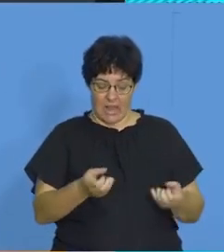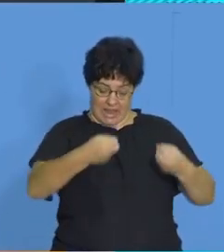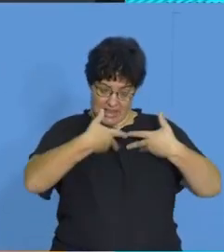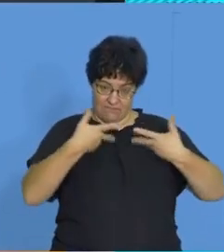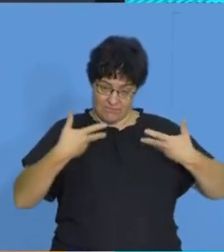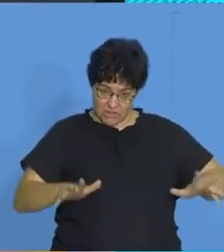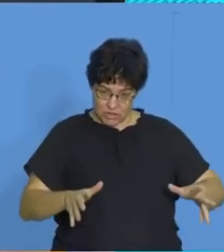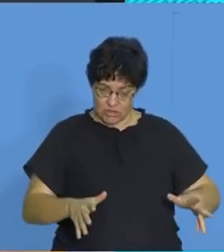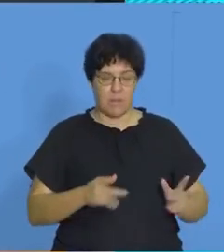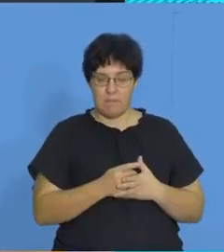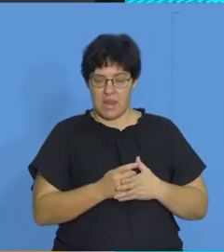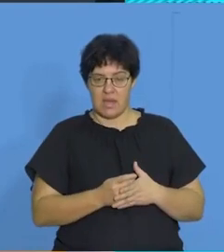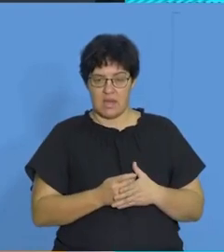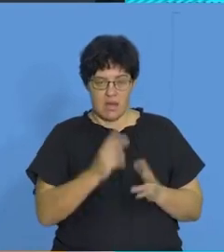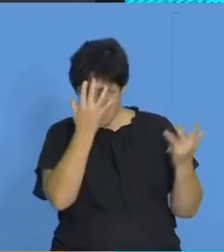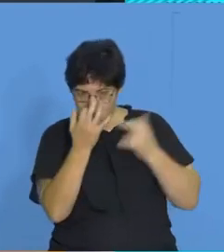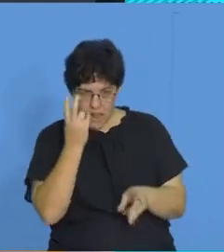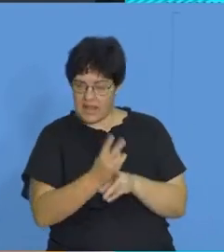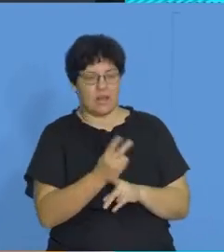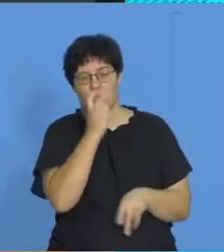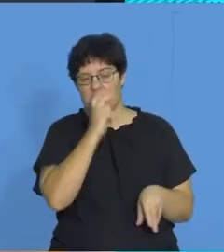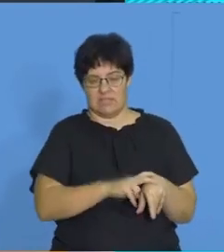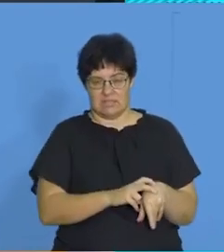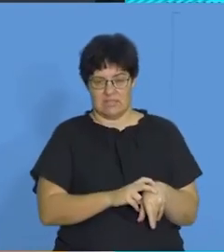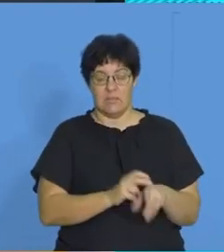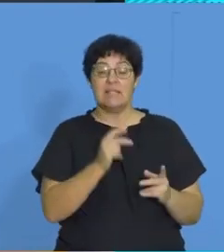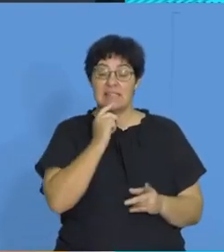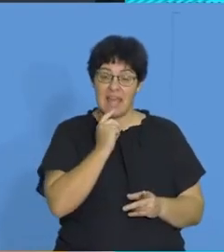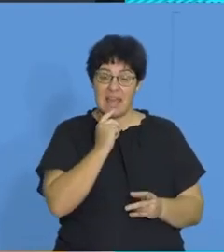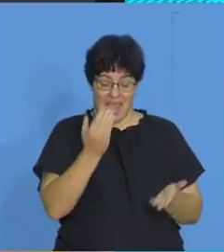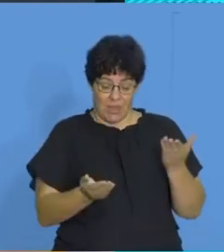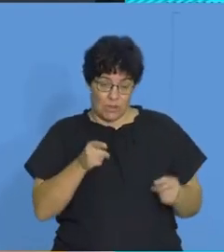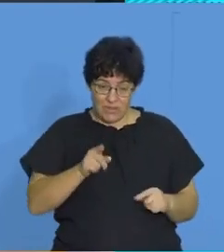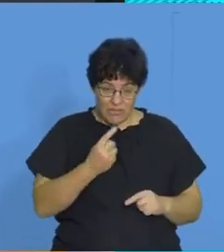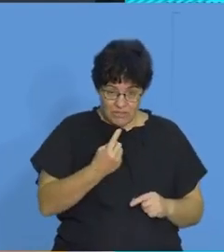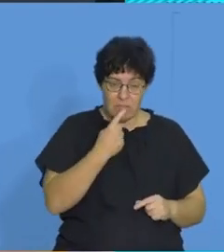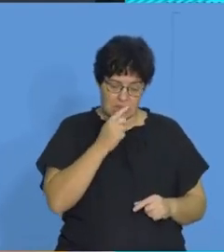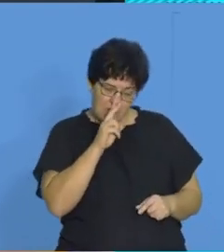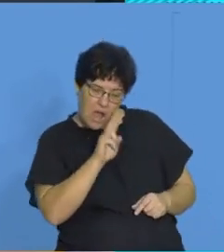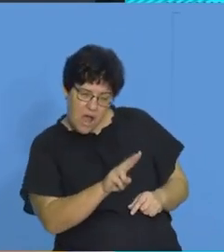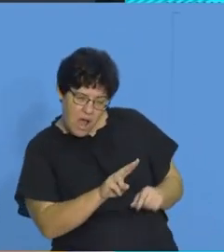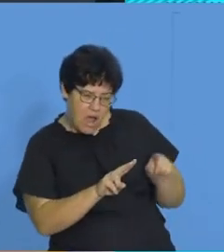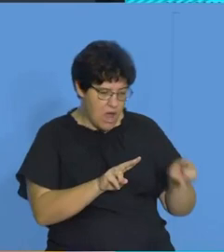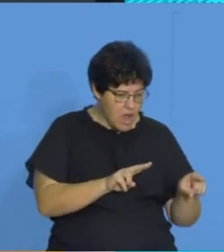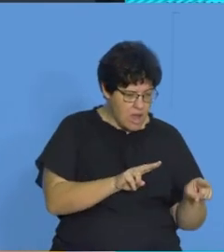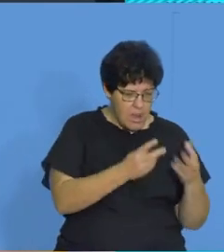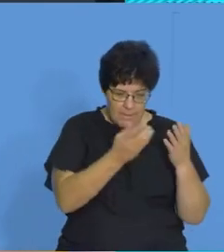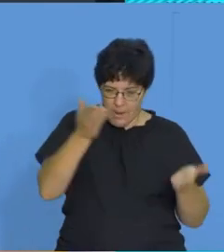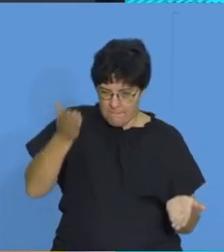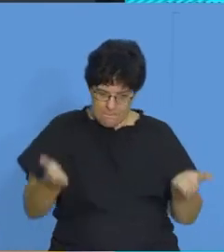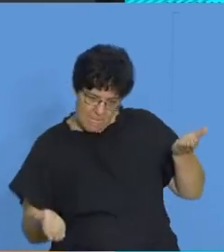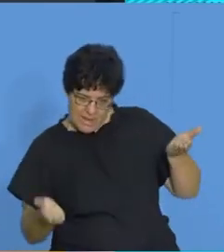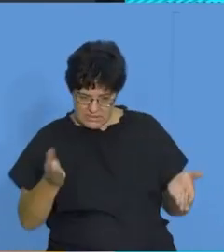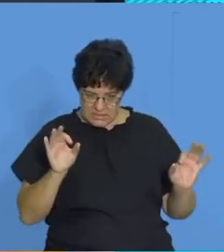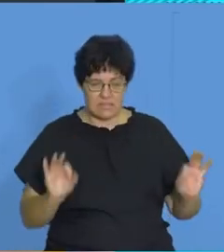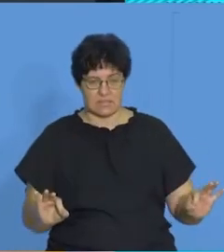given, you know that part is sorted. But if it says an equation, verify whether the equation is balanced or not, so that we can arrive, you know,